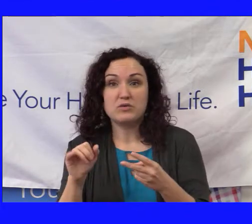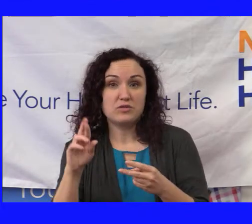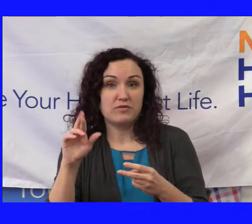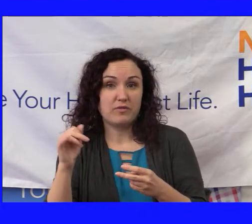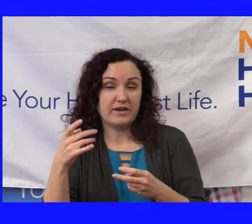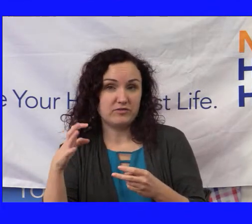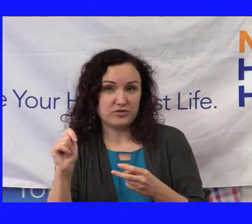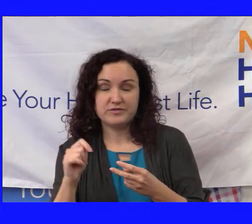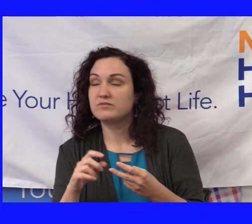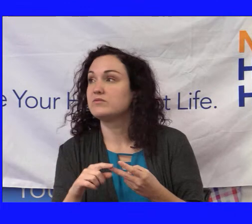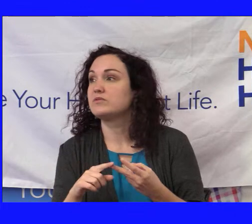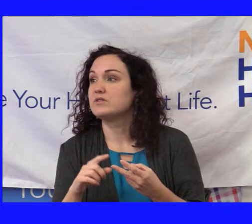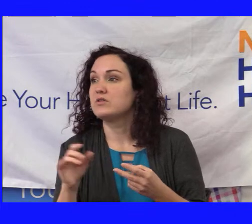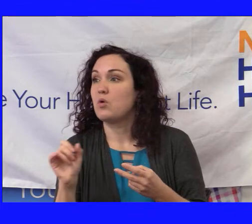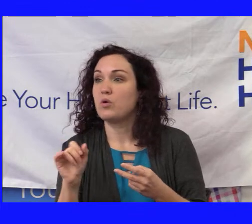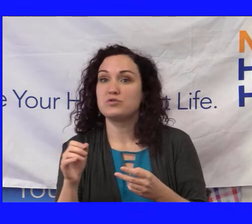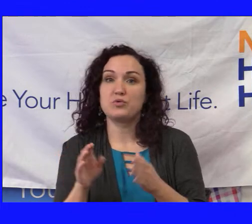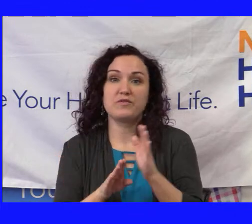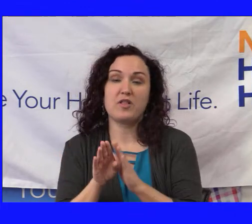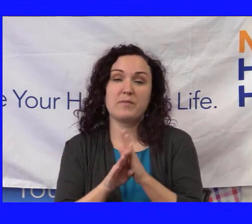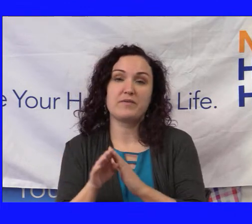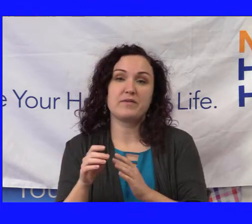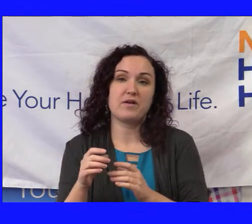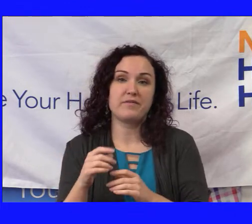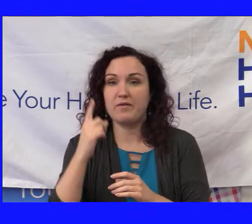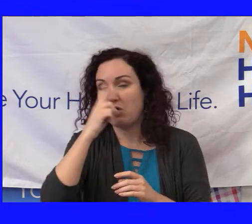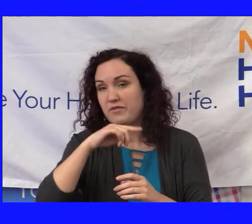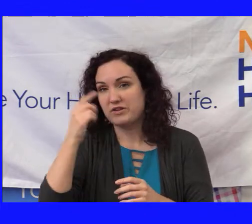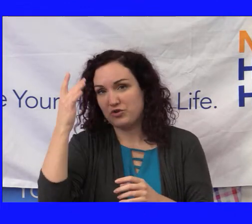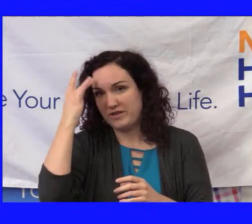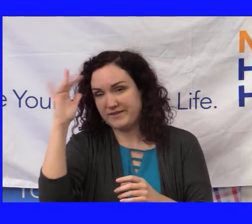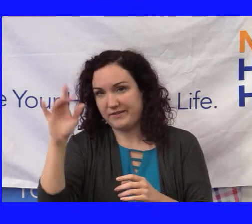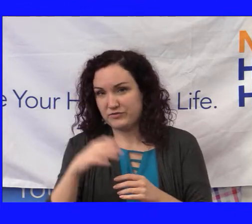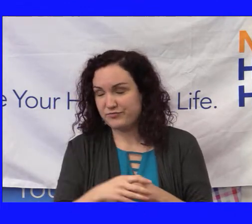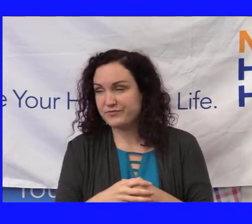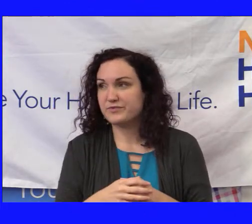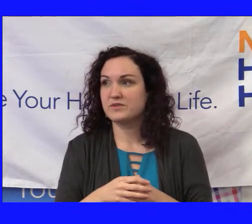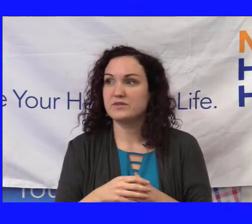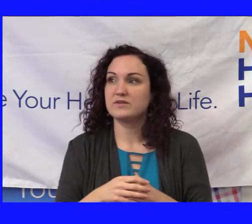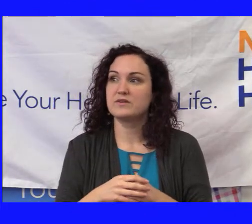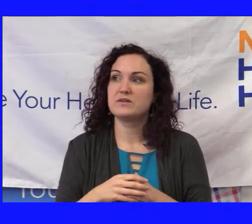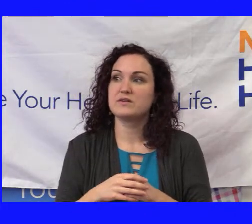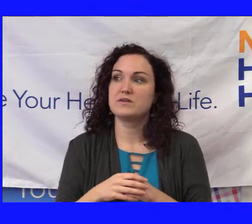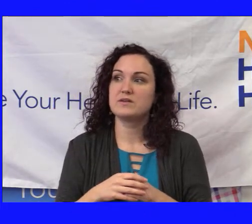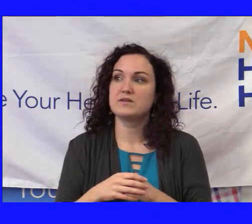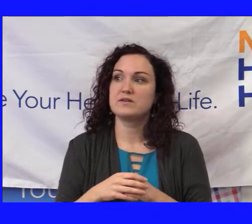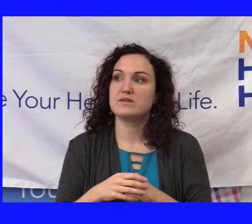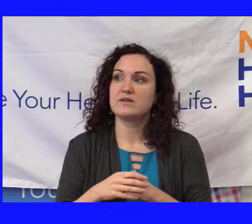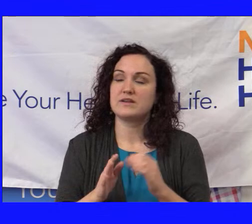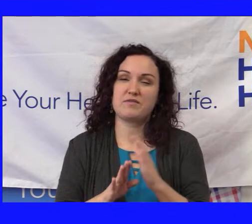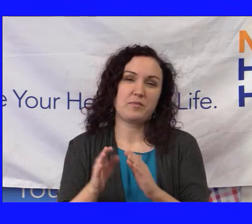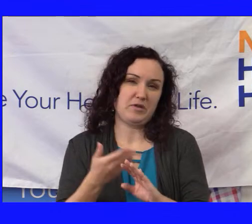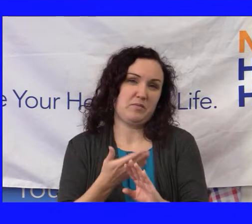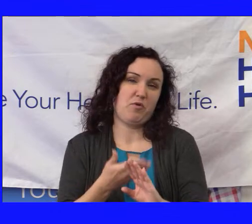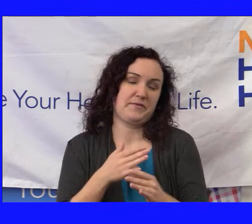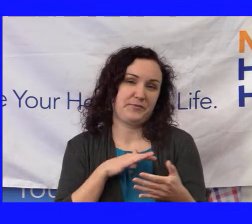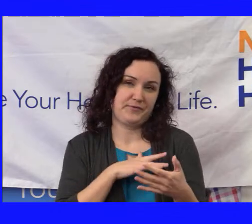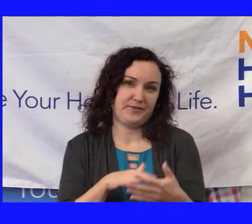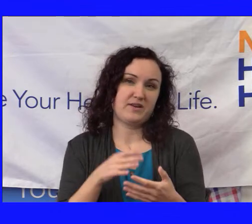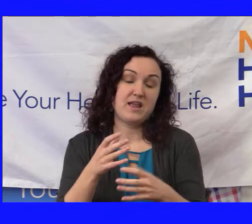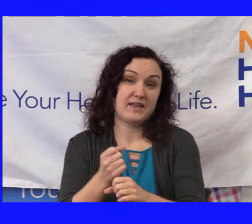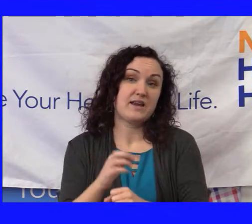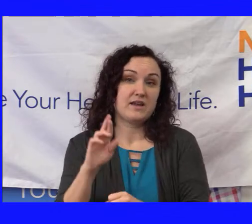then advancements in artificial intelligence with clinical algorithms, bringing relevant prior studies, and giving